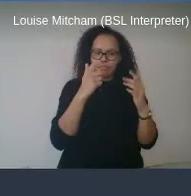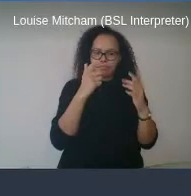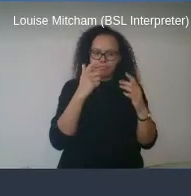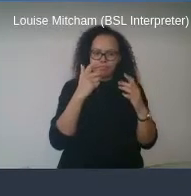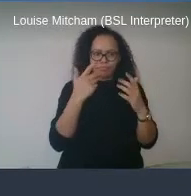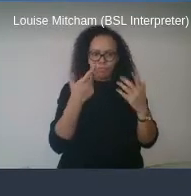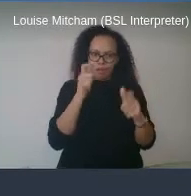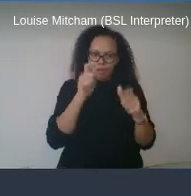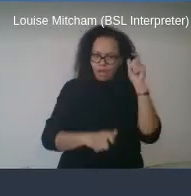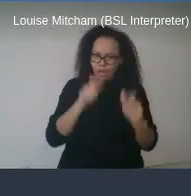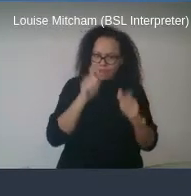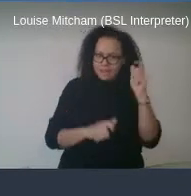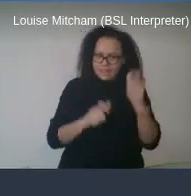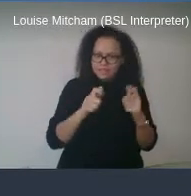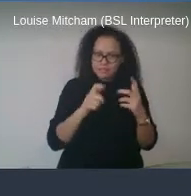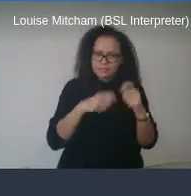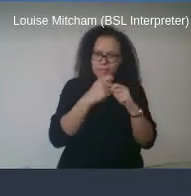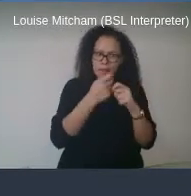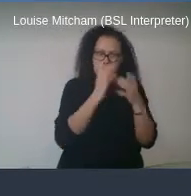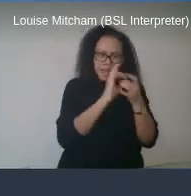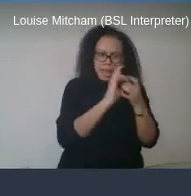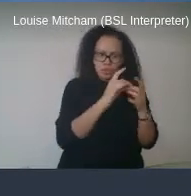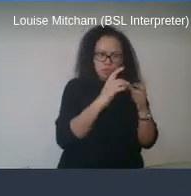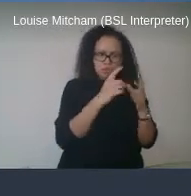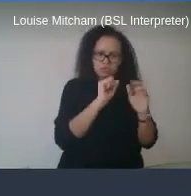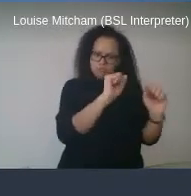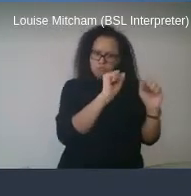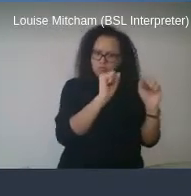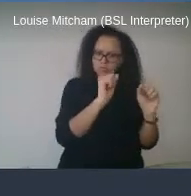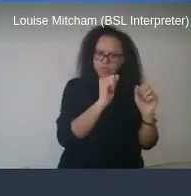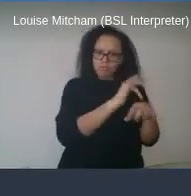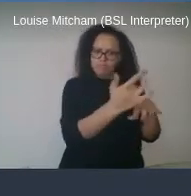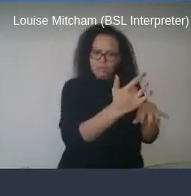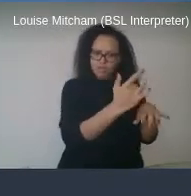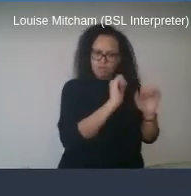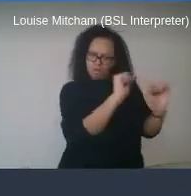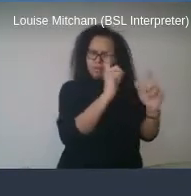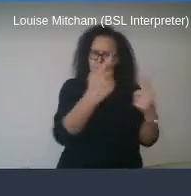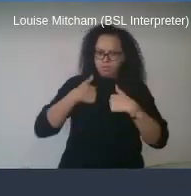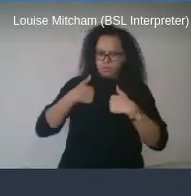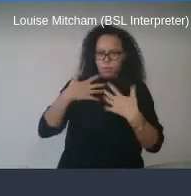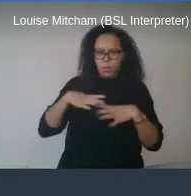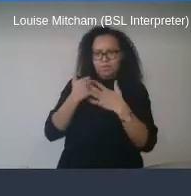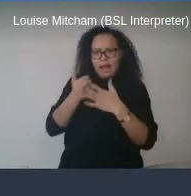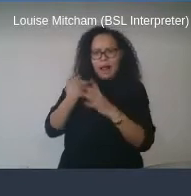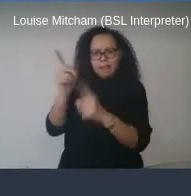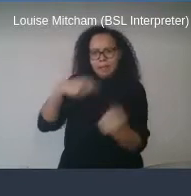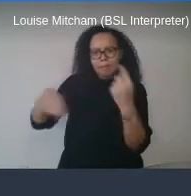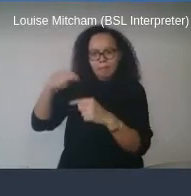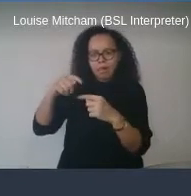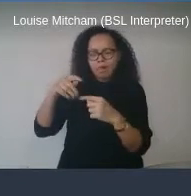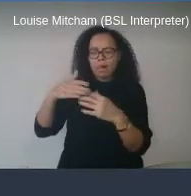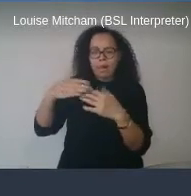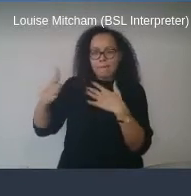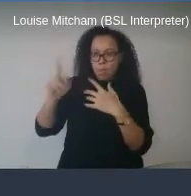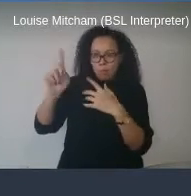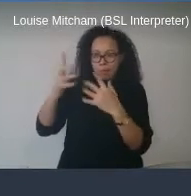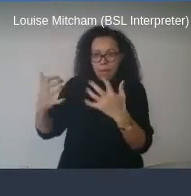fan engagement. But in our take, is about technology that is helping people get to be more physically